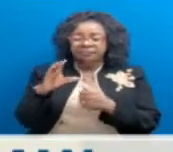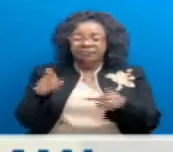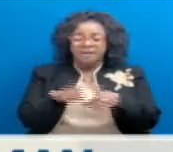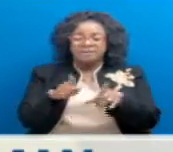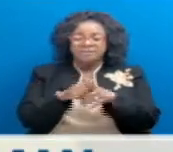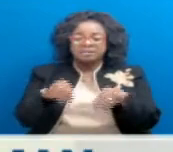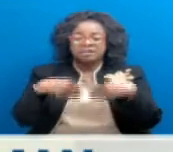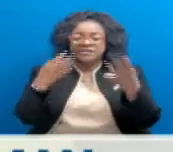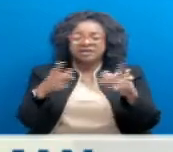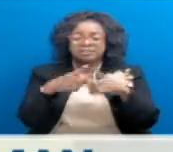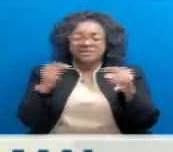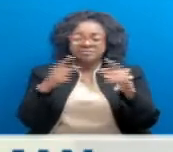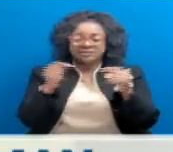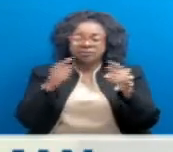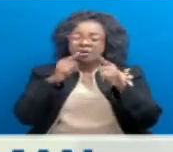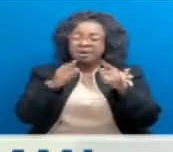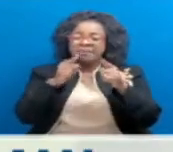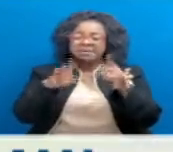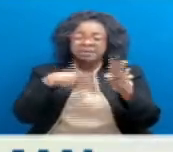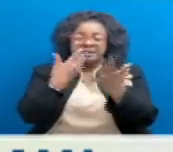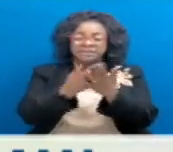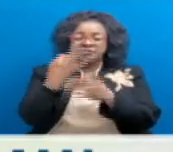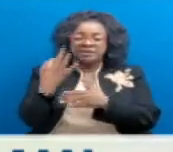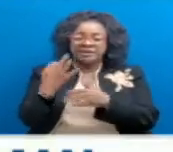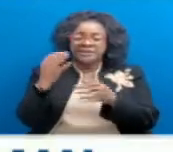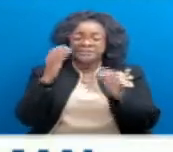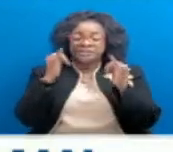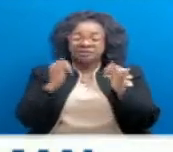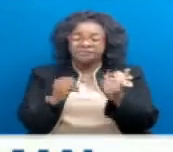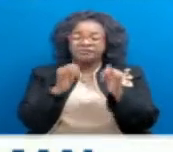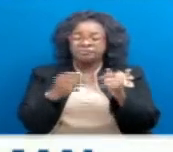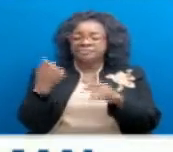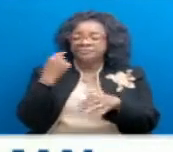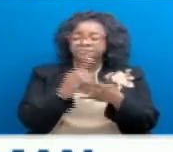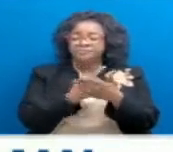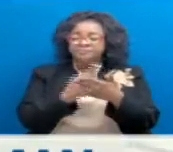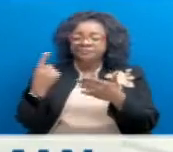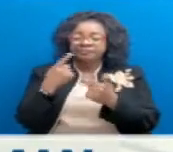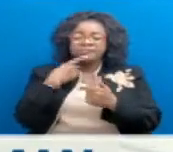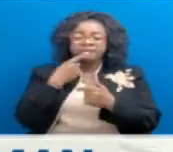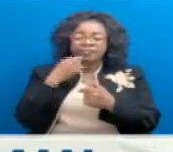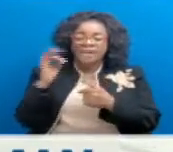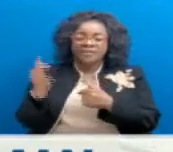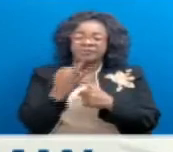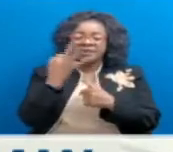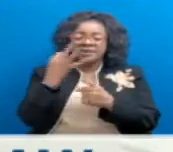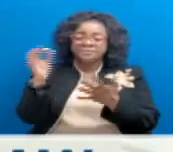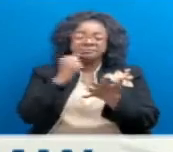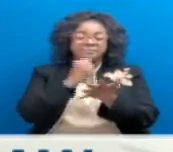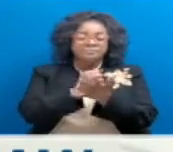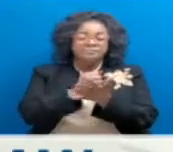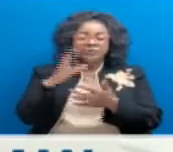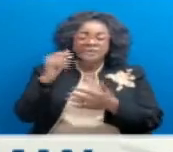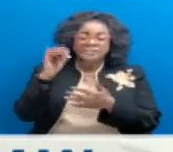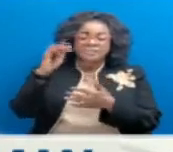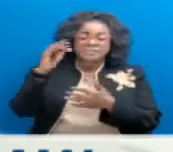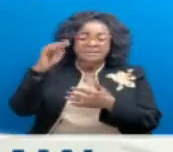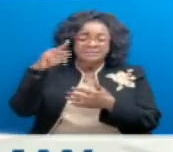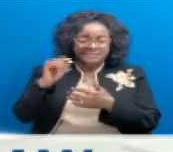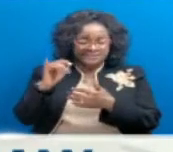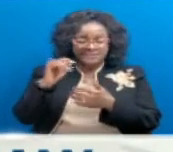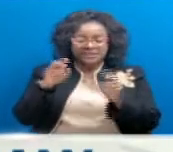issuing a statement condemning the arrest of the three individuals last week, had stated that the three were employees of Smartmatic International,